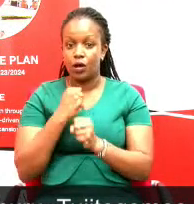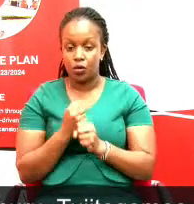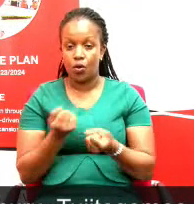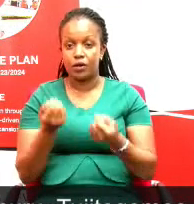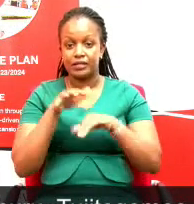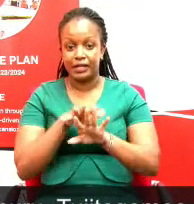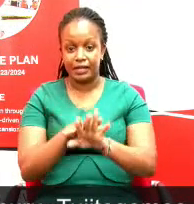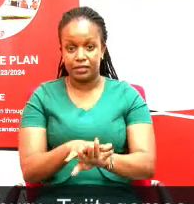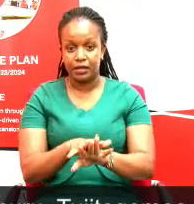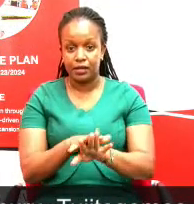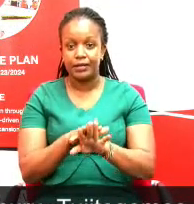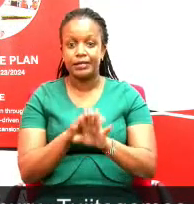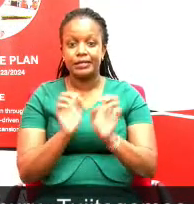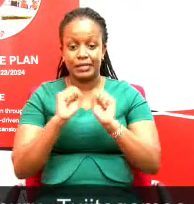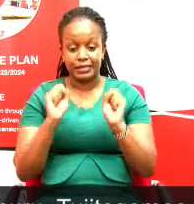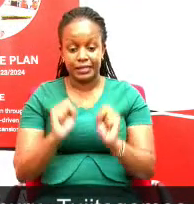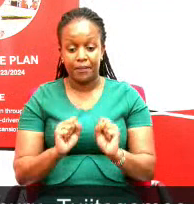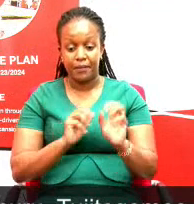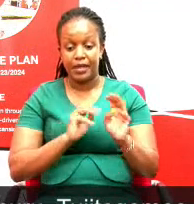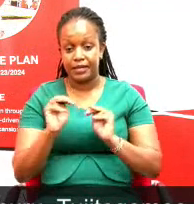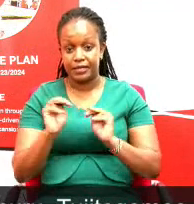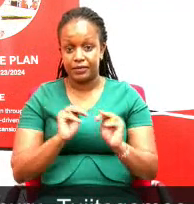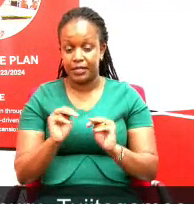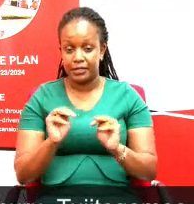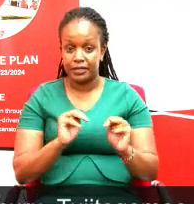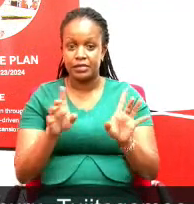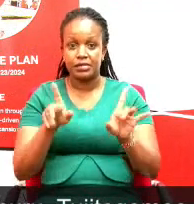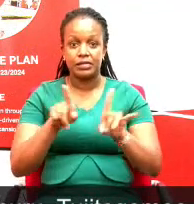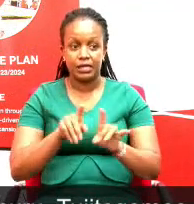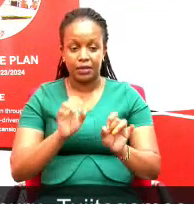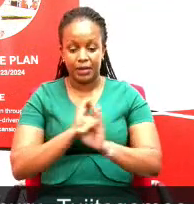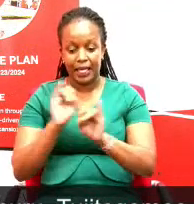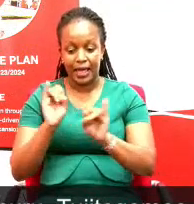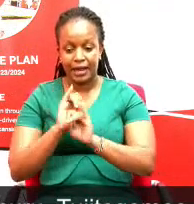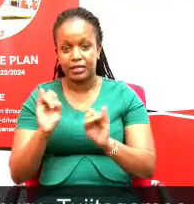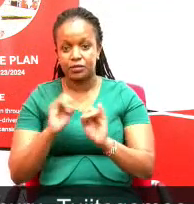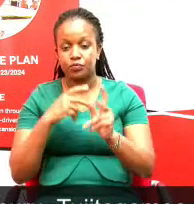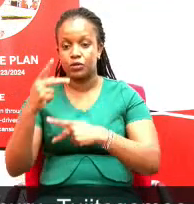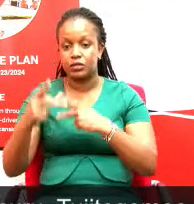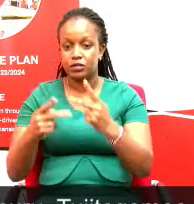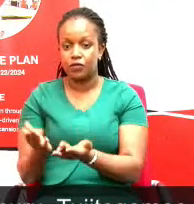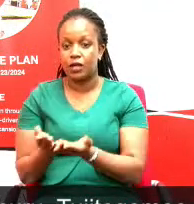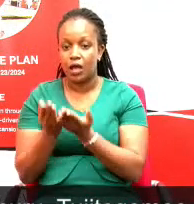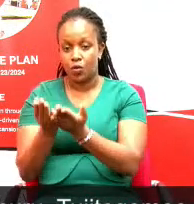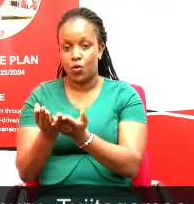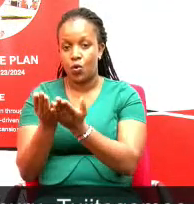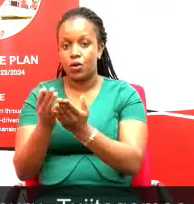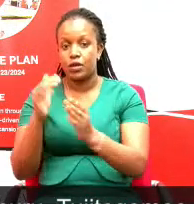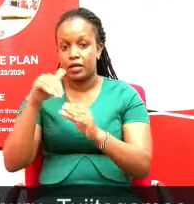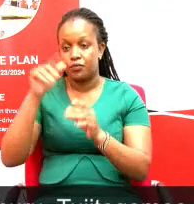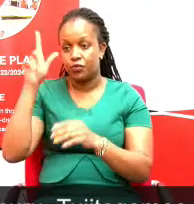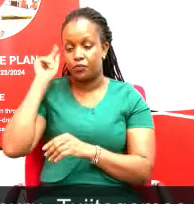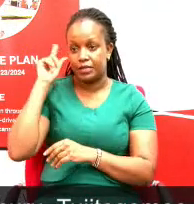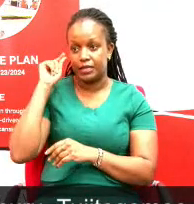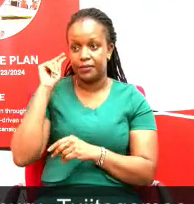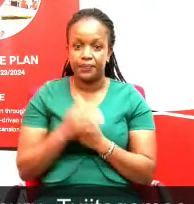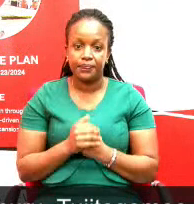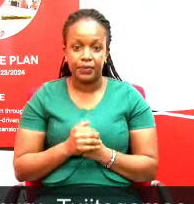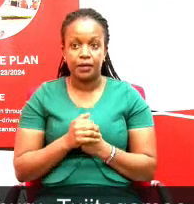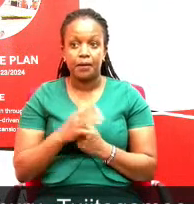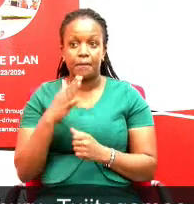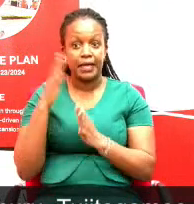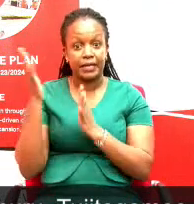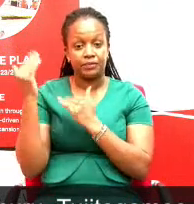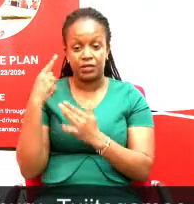integrated customs management system and the paperless cargo clearance process at container freight stations in Mombasa. It is